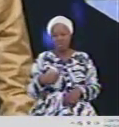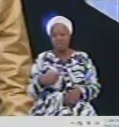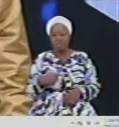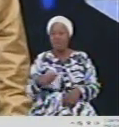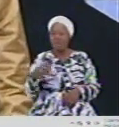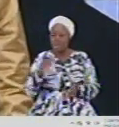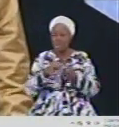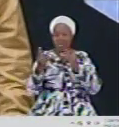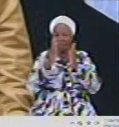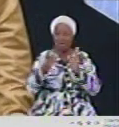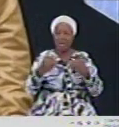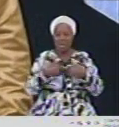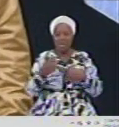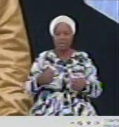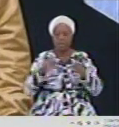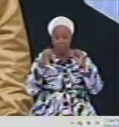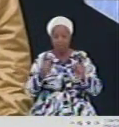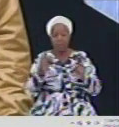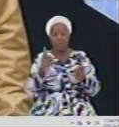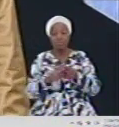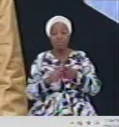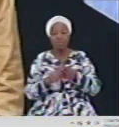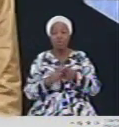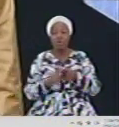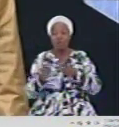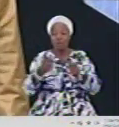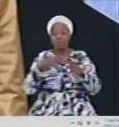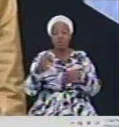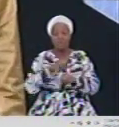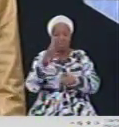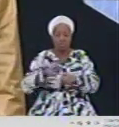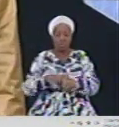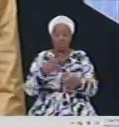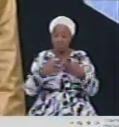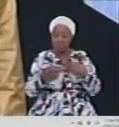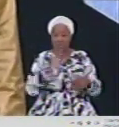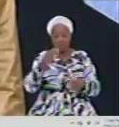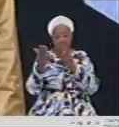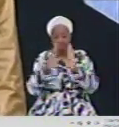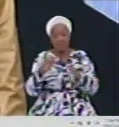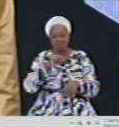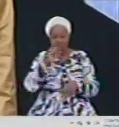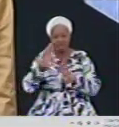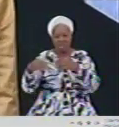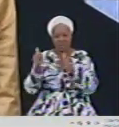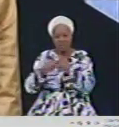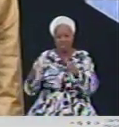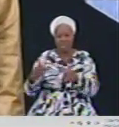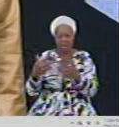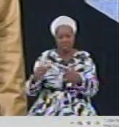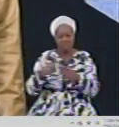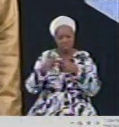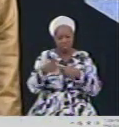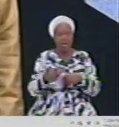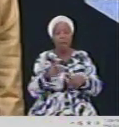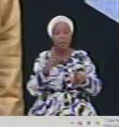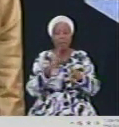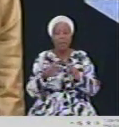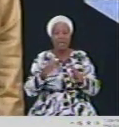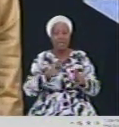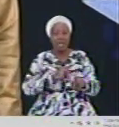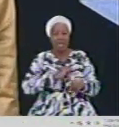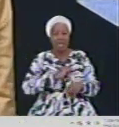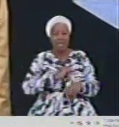ability to rule the nation, even though it's your servant. I'm not going to give everything now to you. I'm going to